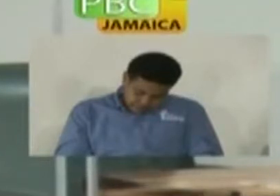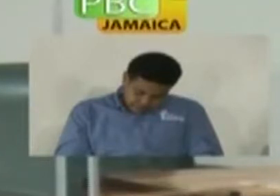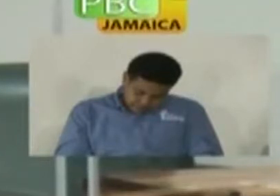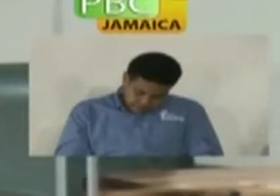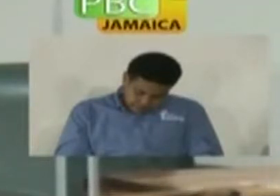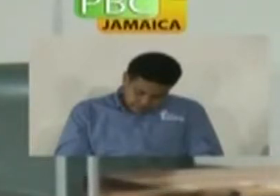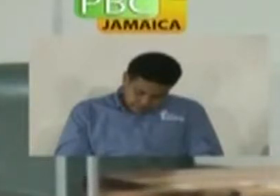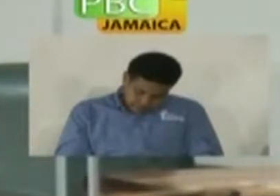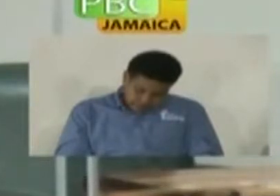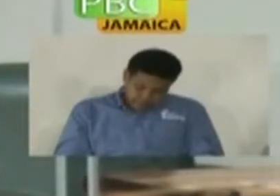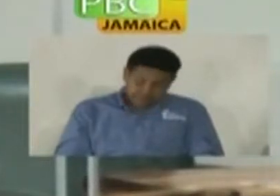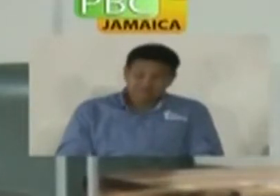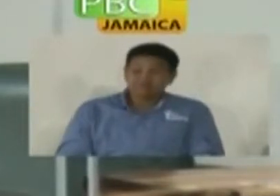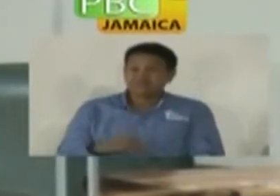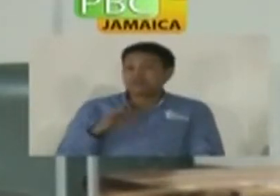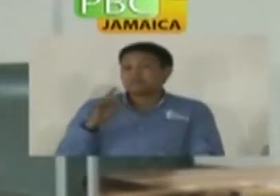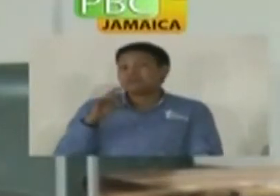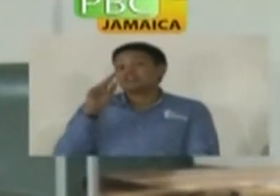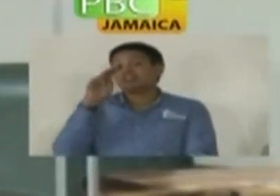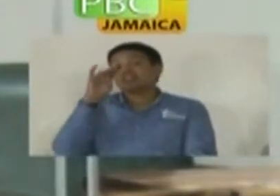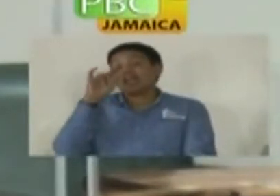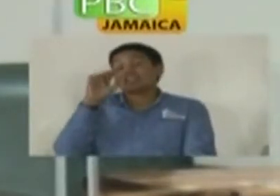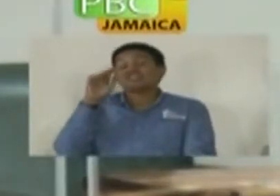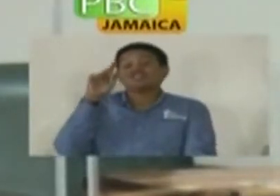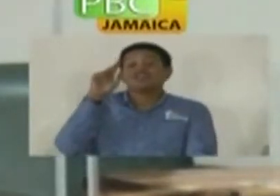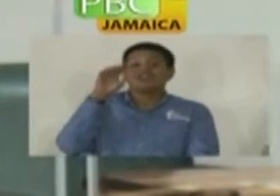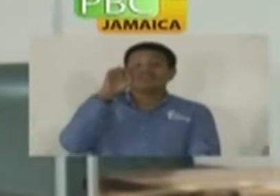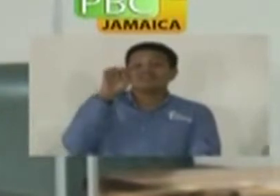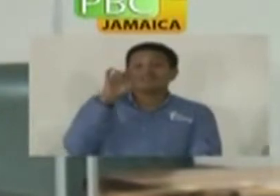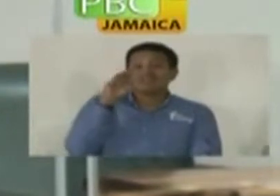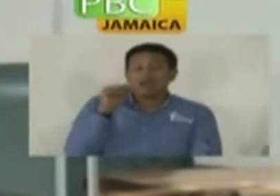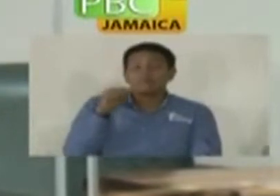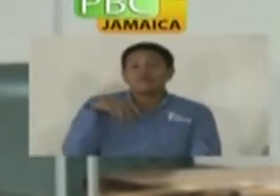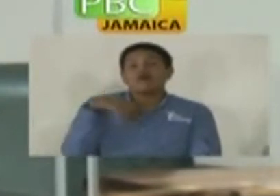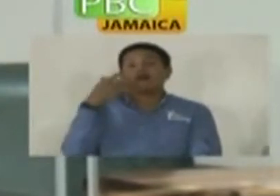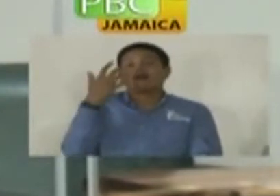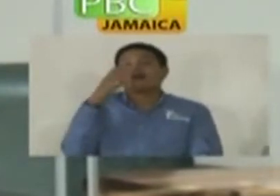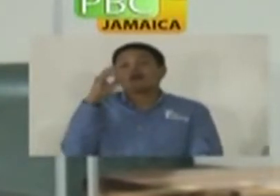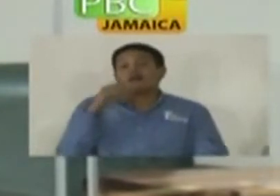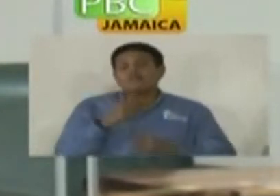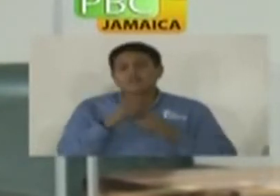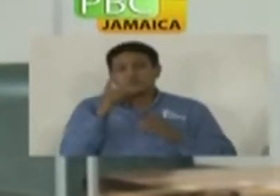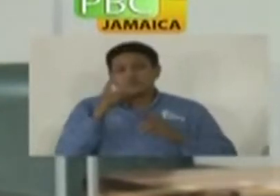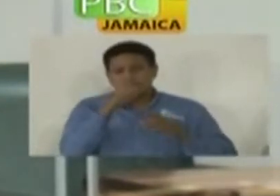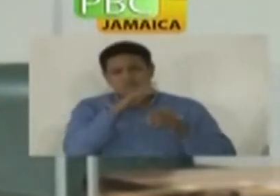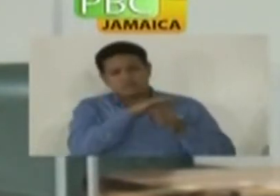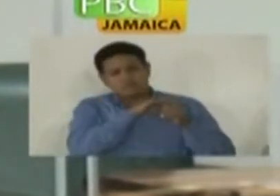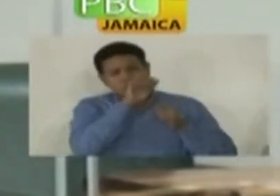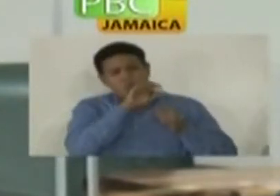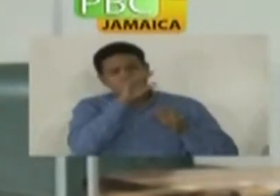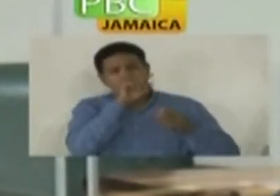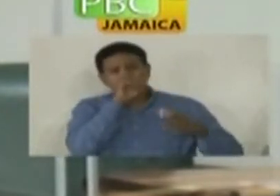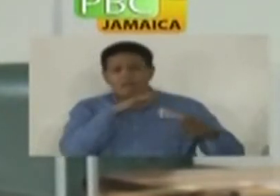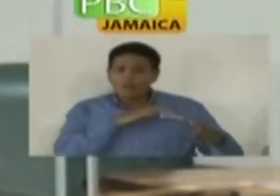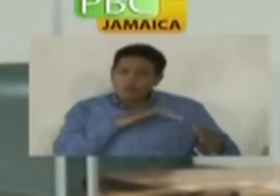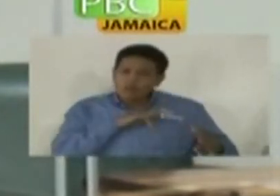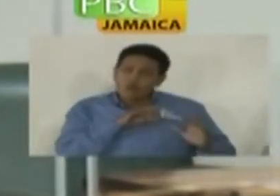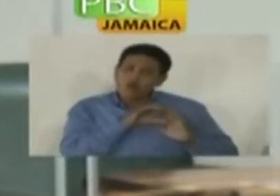is often upheld as one of the countries that have one of the finest constitutions